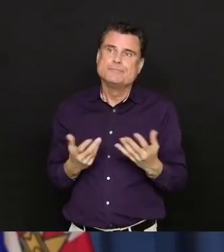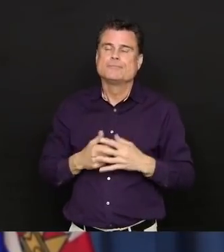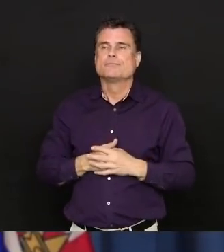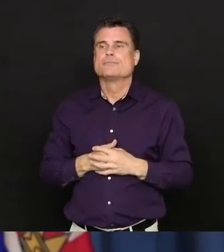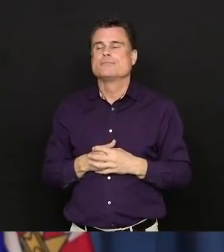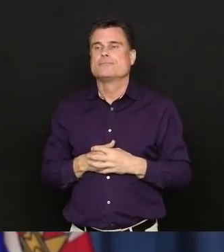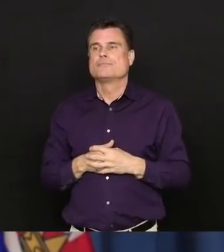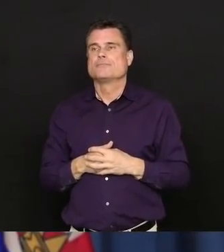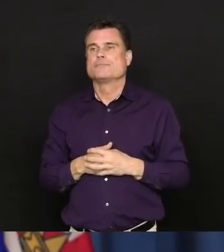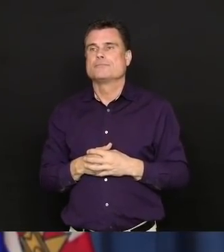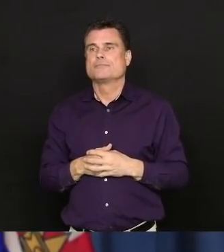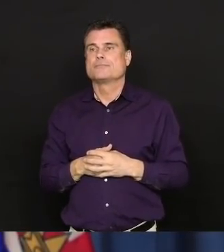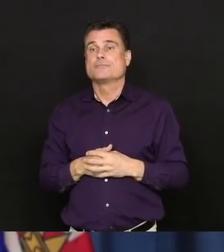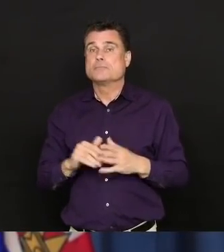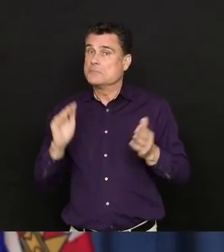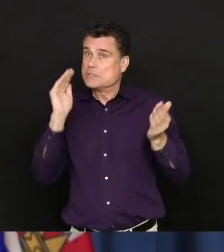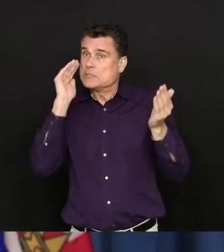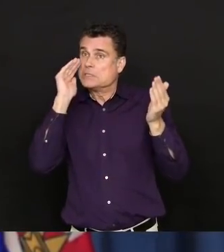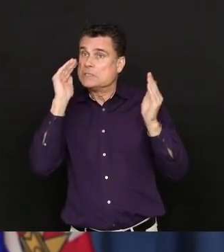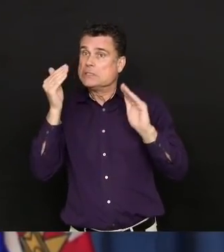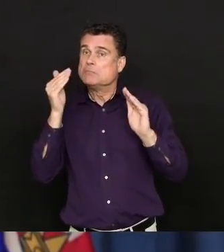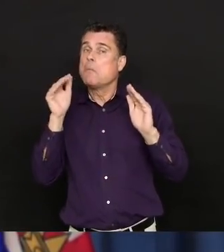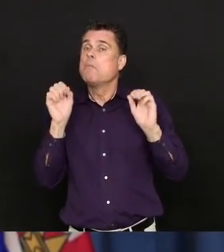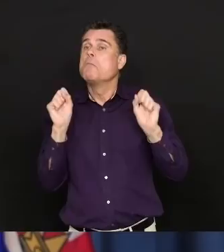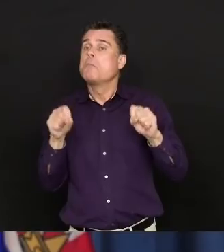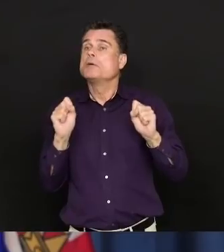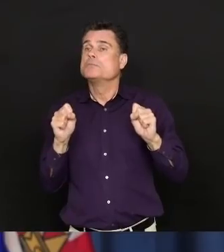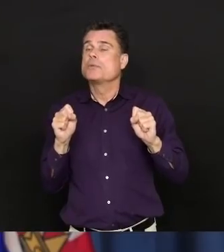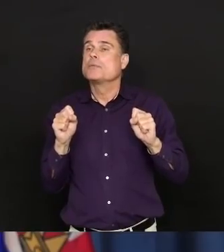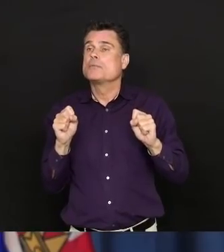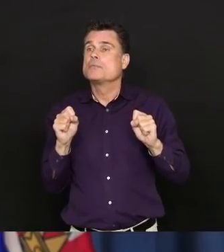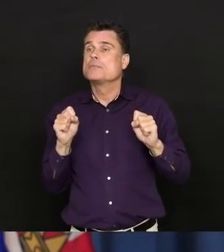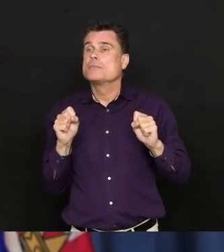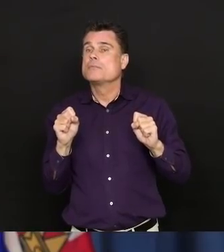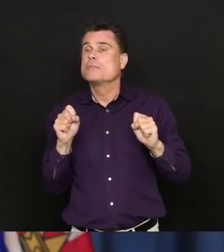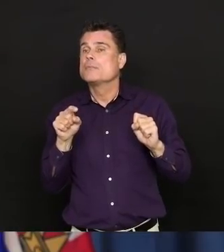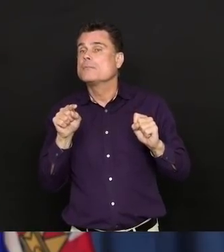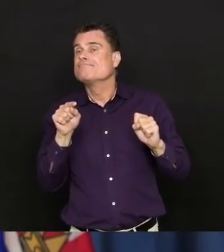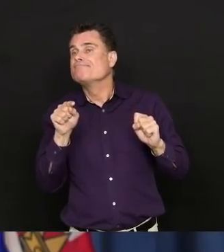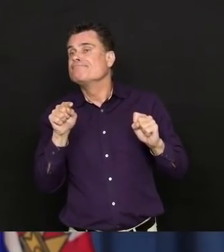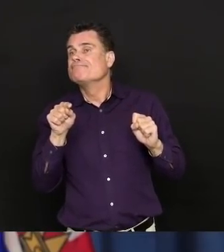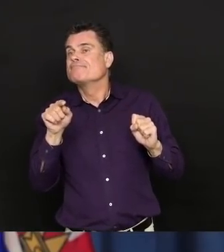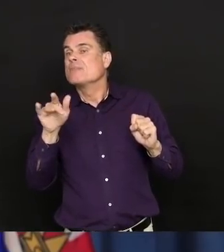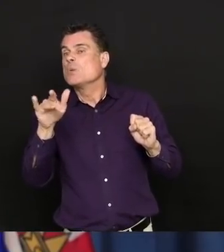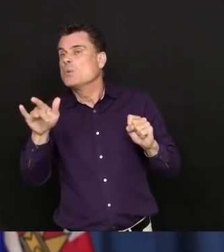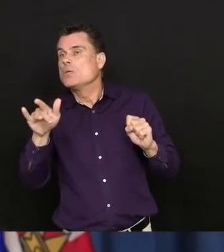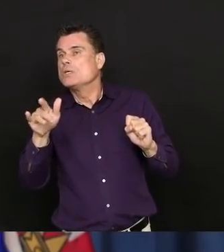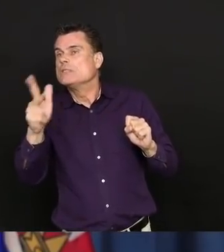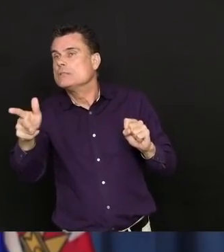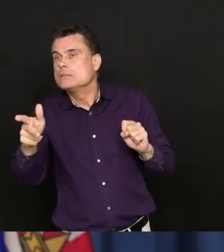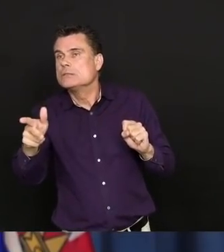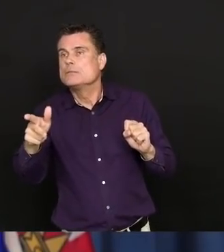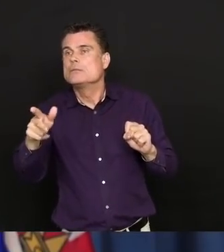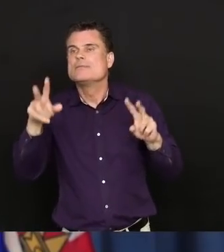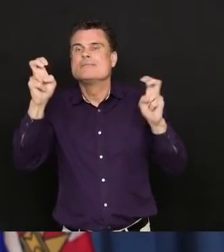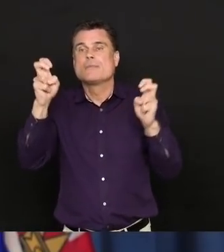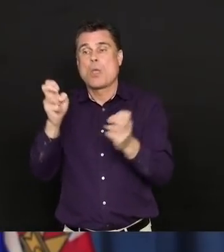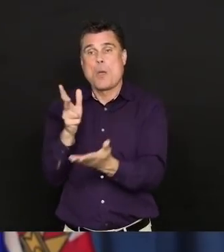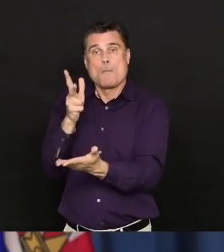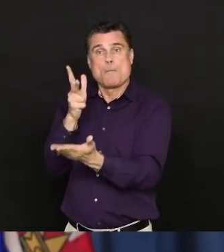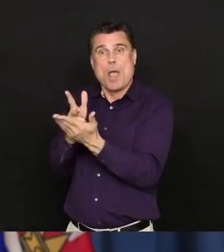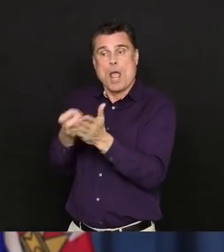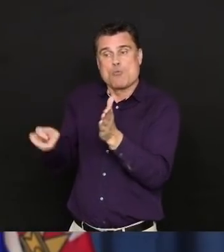used widely as some sort of park and ride site. But we are going to be stepping up enforcement, and there is going to be enforcement taking for people who